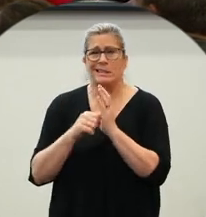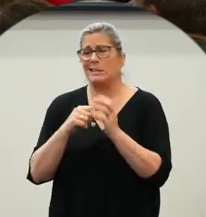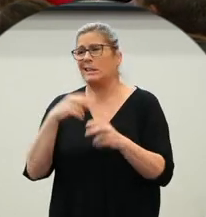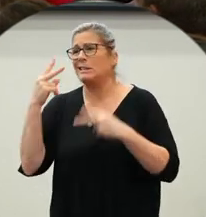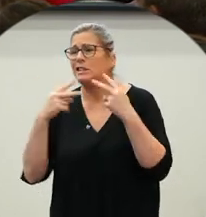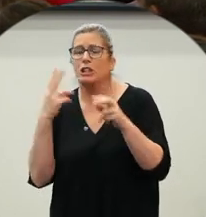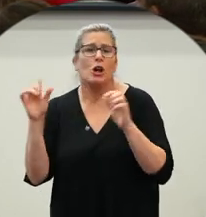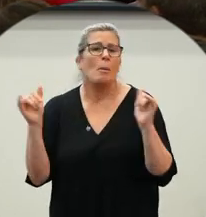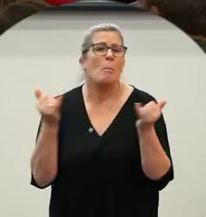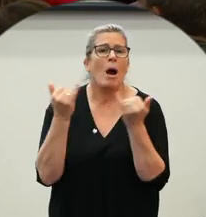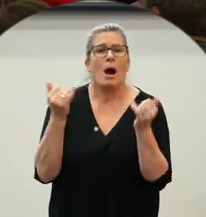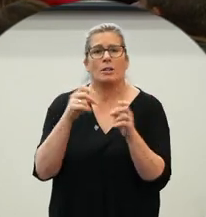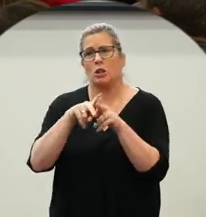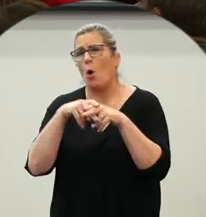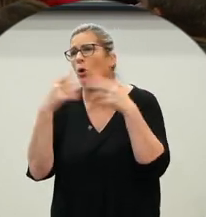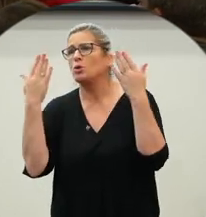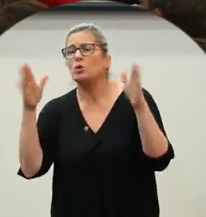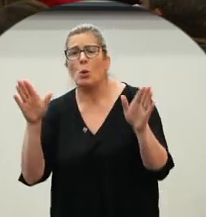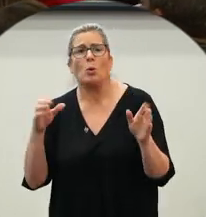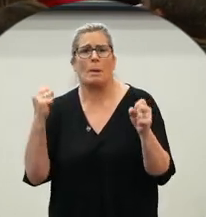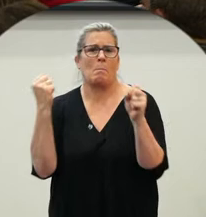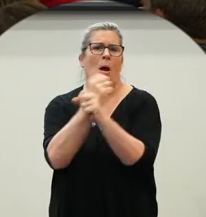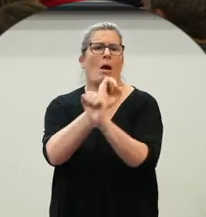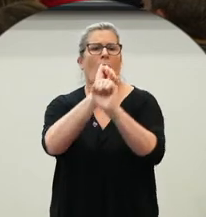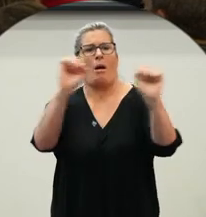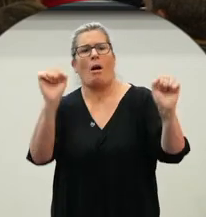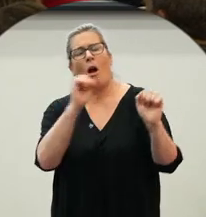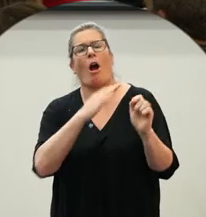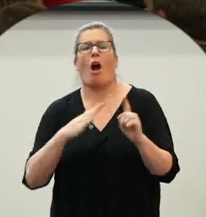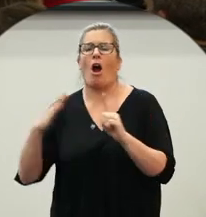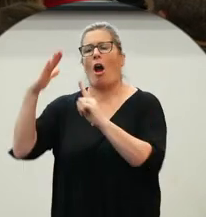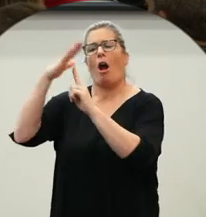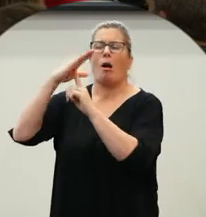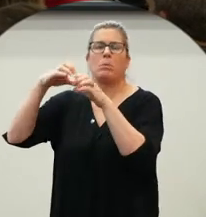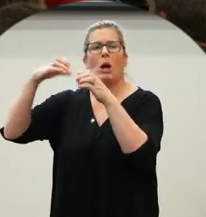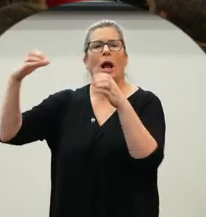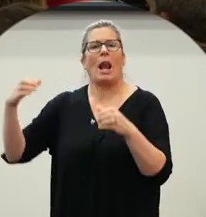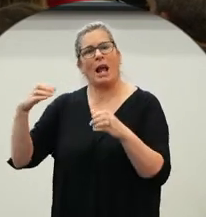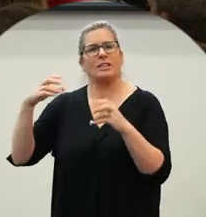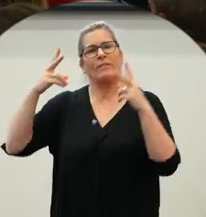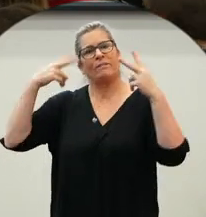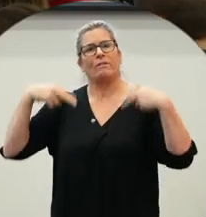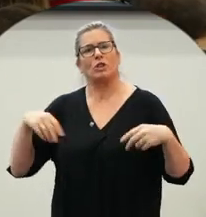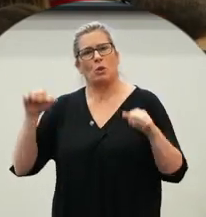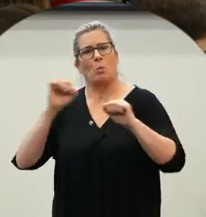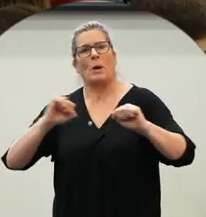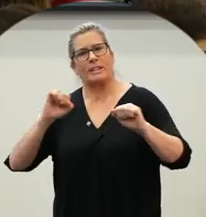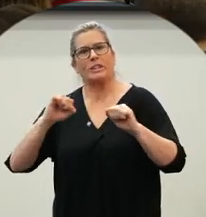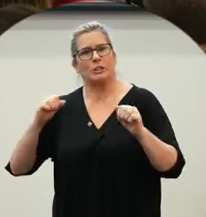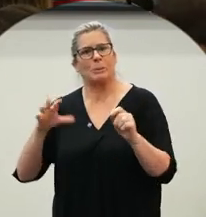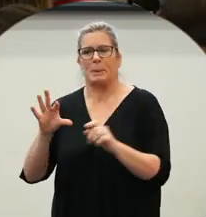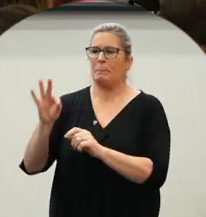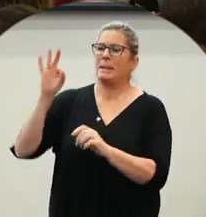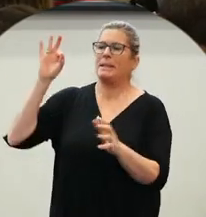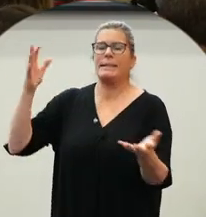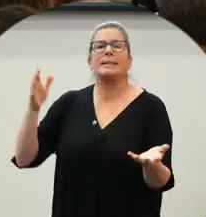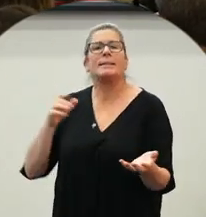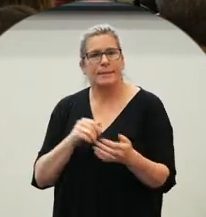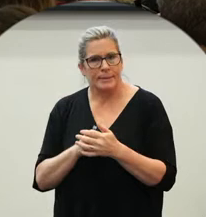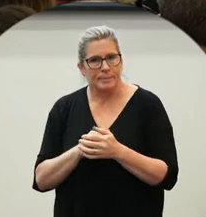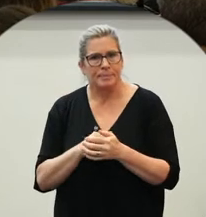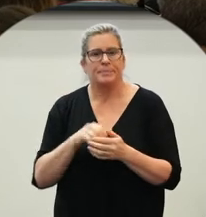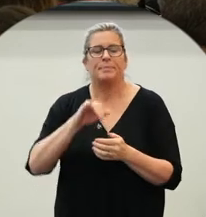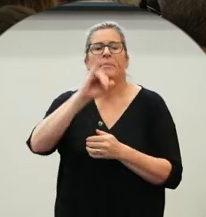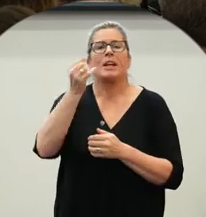balls that mark her out as an upper-class virgin waiting to be plucked. The Buckingham Palace curtsy is what Jane